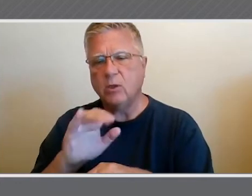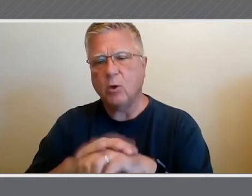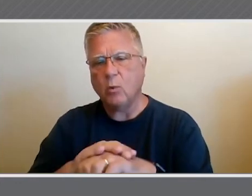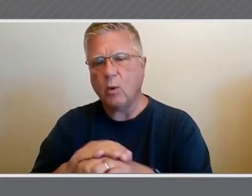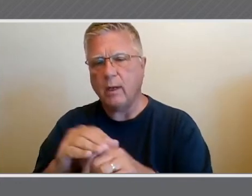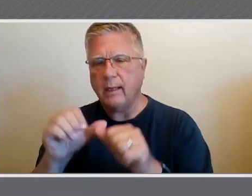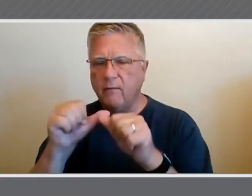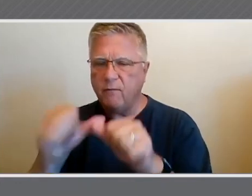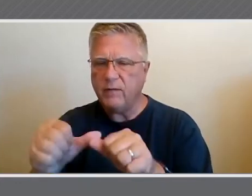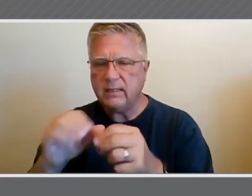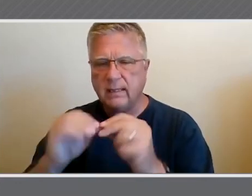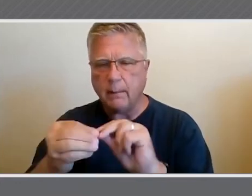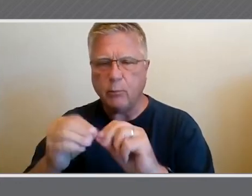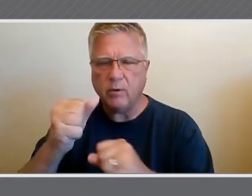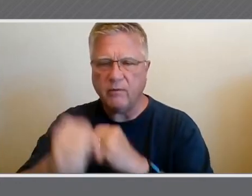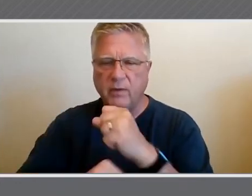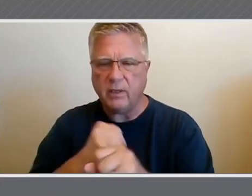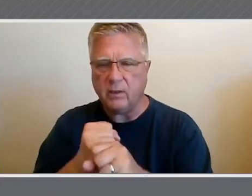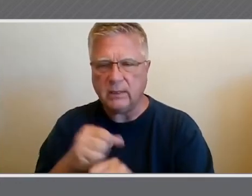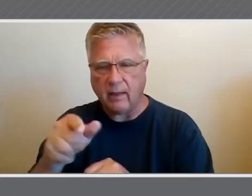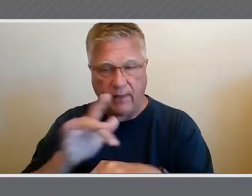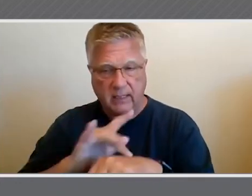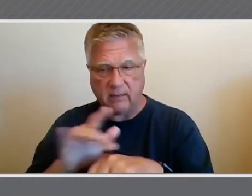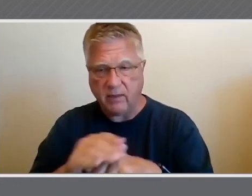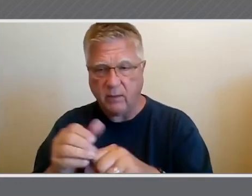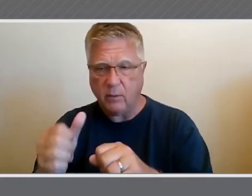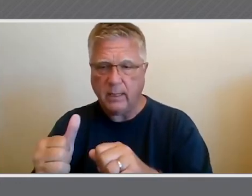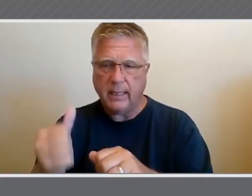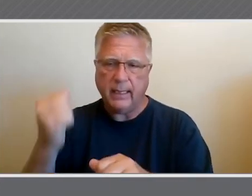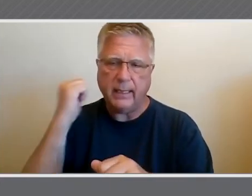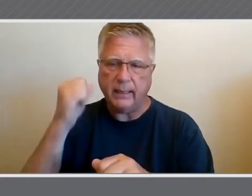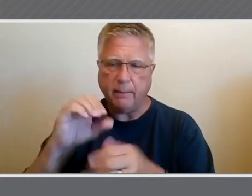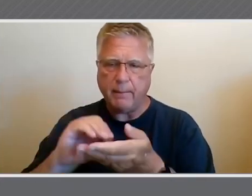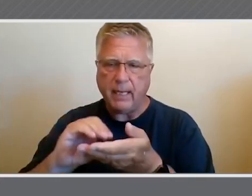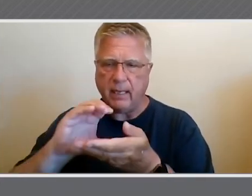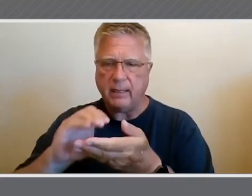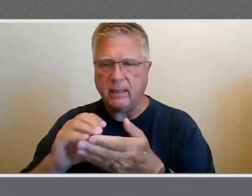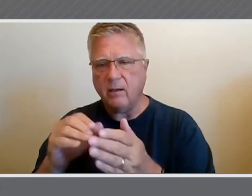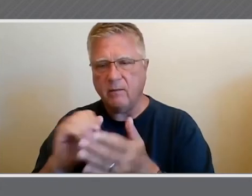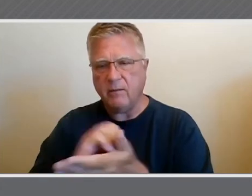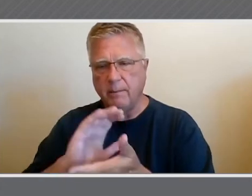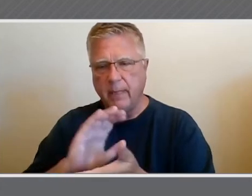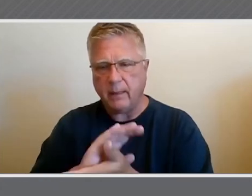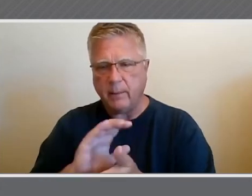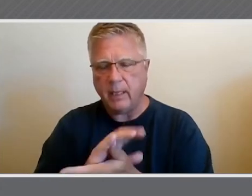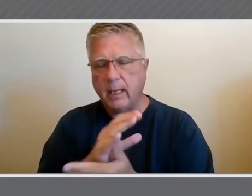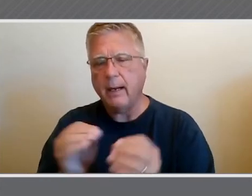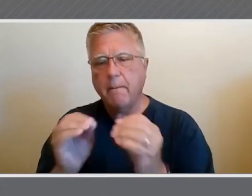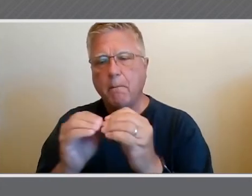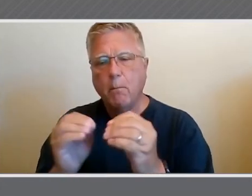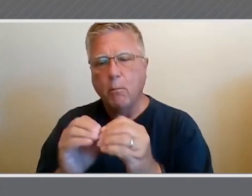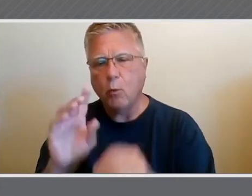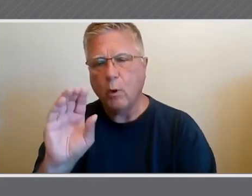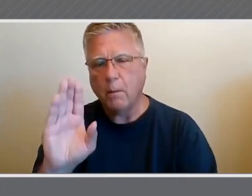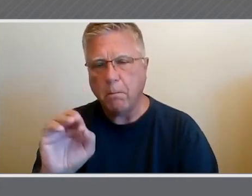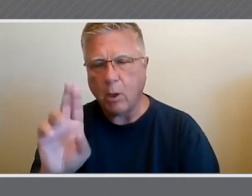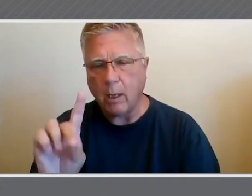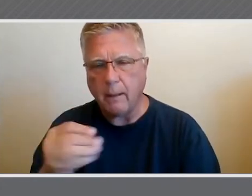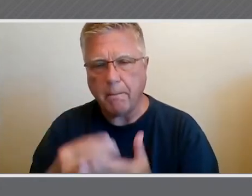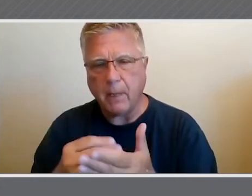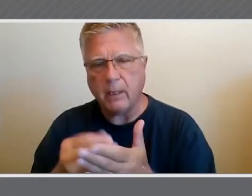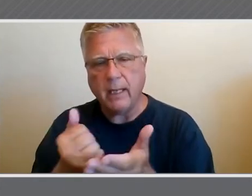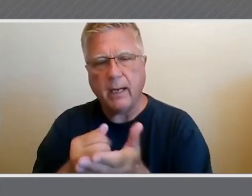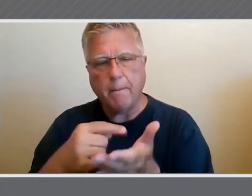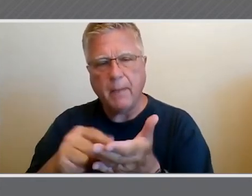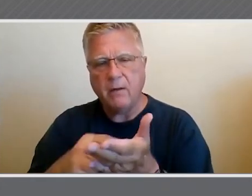are available in the back of the document. And while more bond money would help pay for more